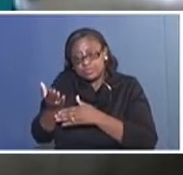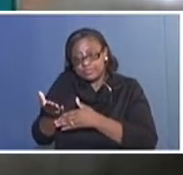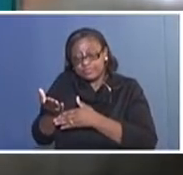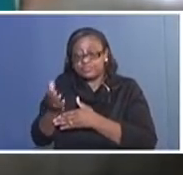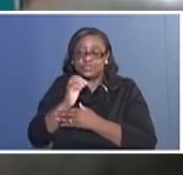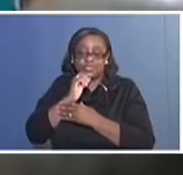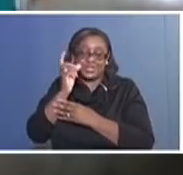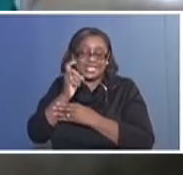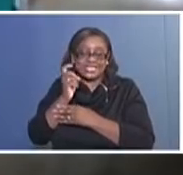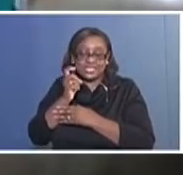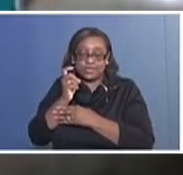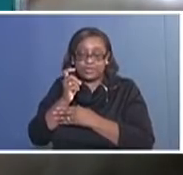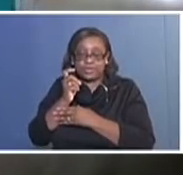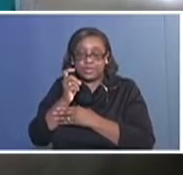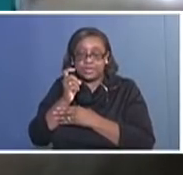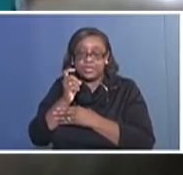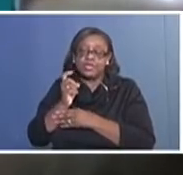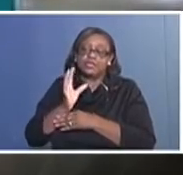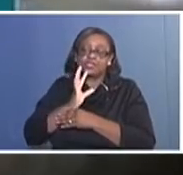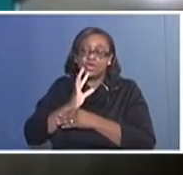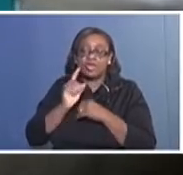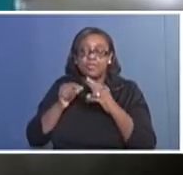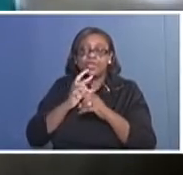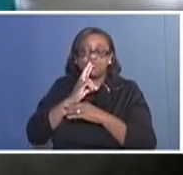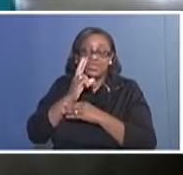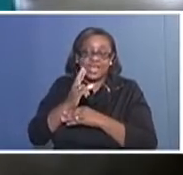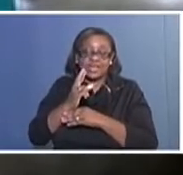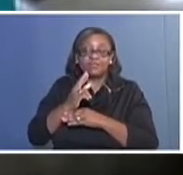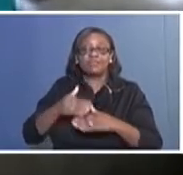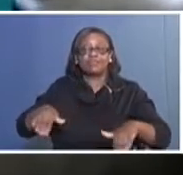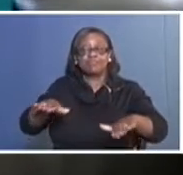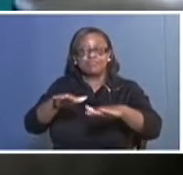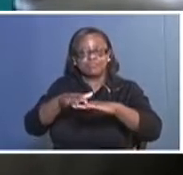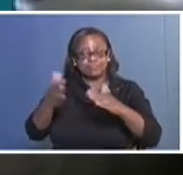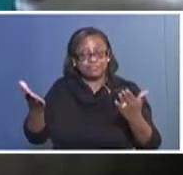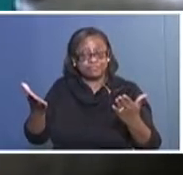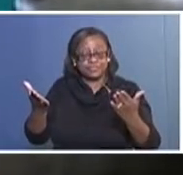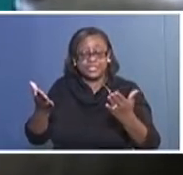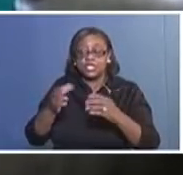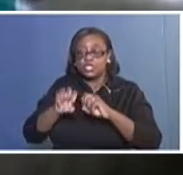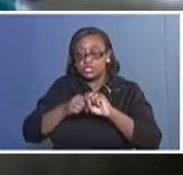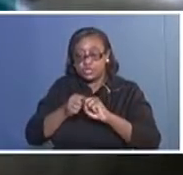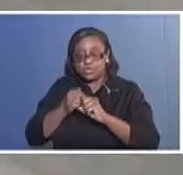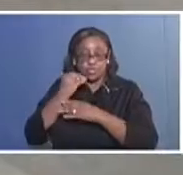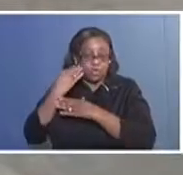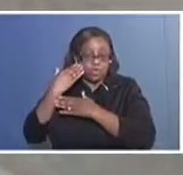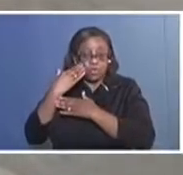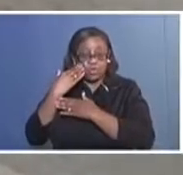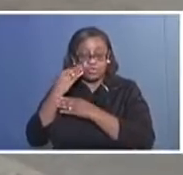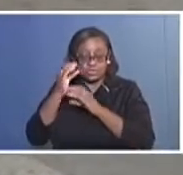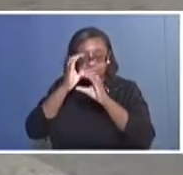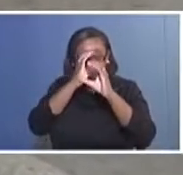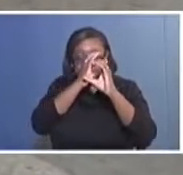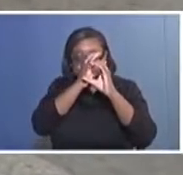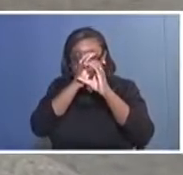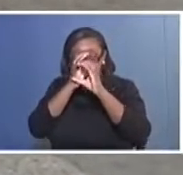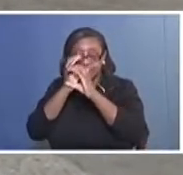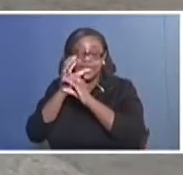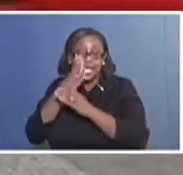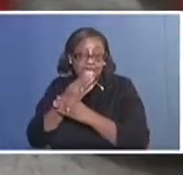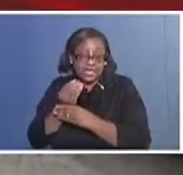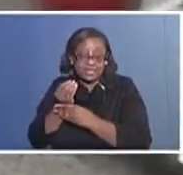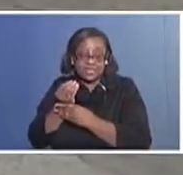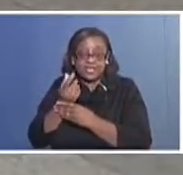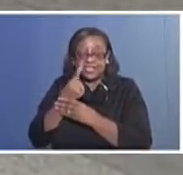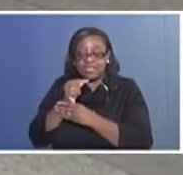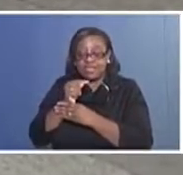not necessarily correlate to the realities on the ground. Subsequently, individual home surveillances were planned, but even so,